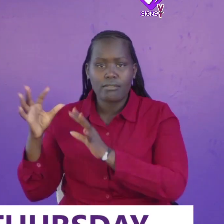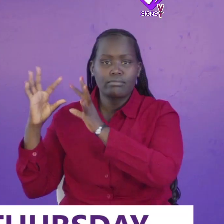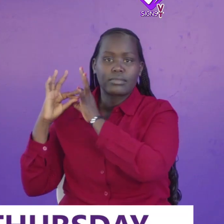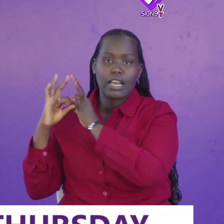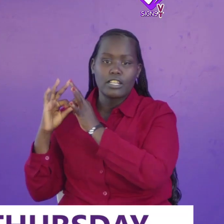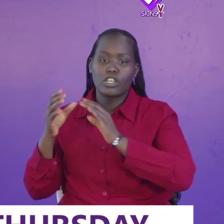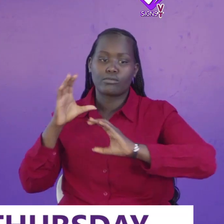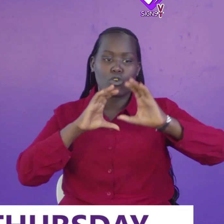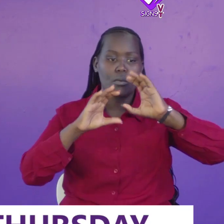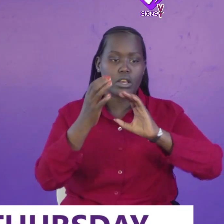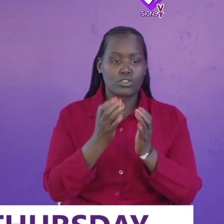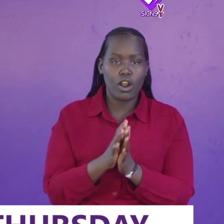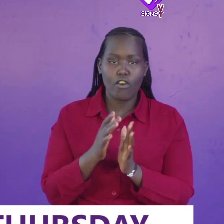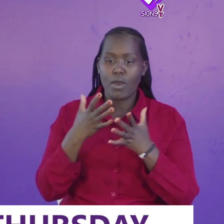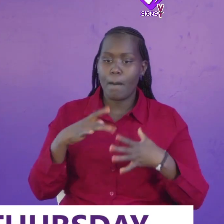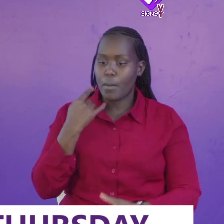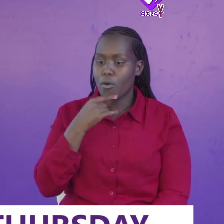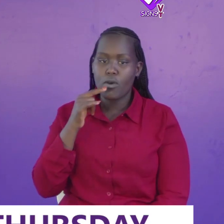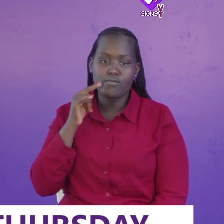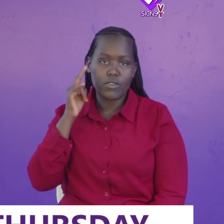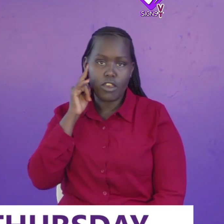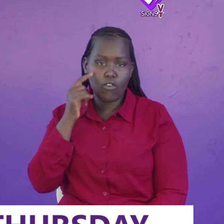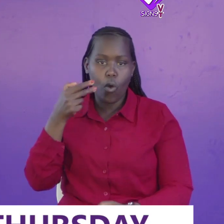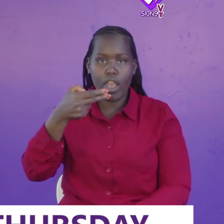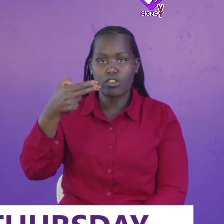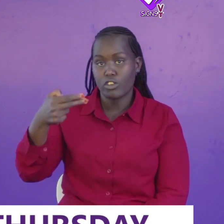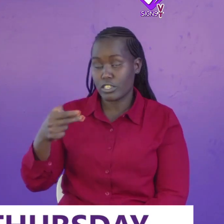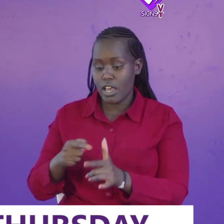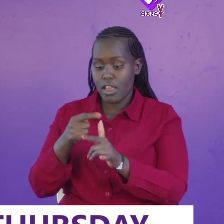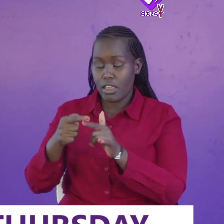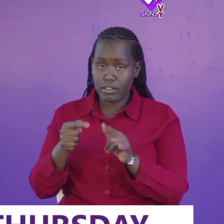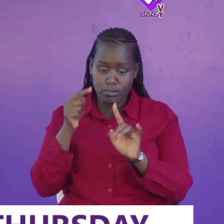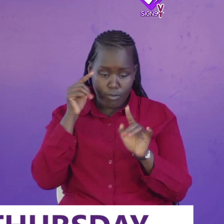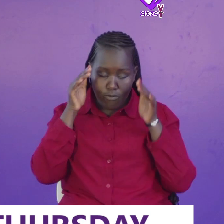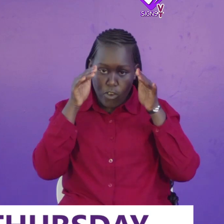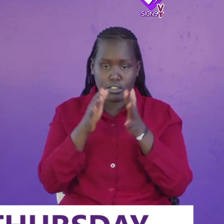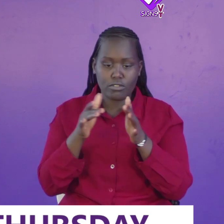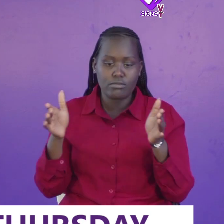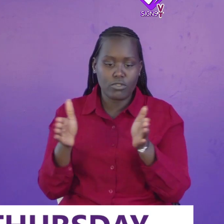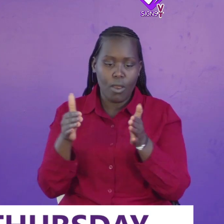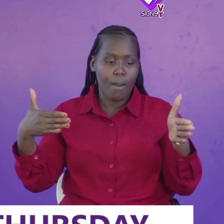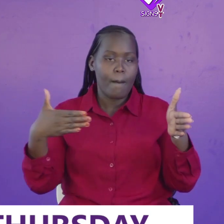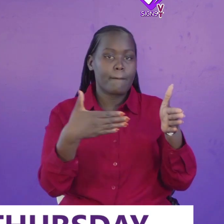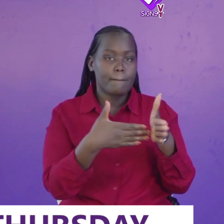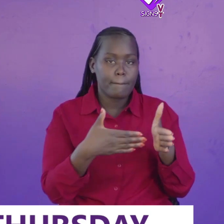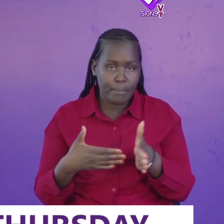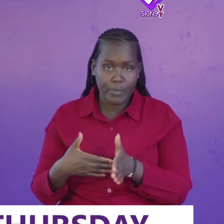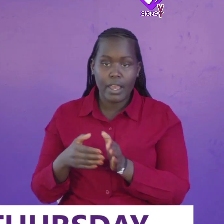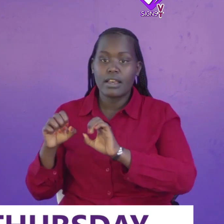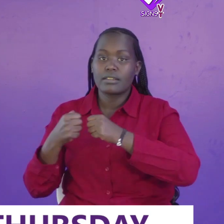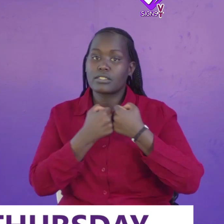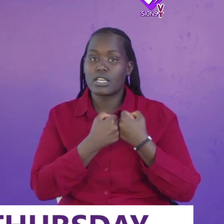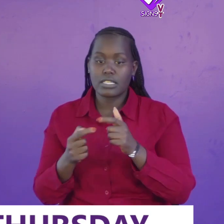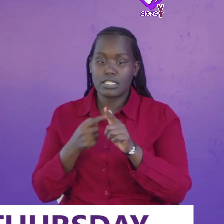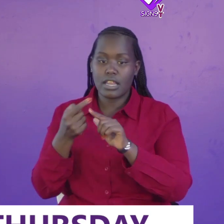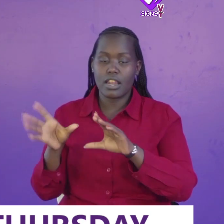needs of people who are deaf or hard of hearing. It aims to reduce barriers, challenges, and promote